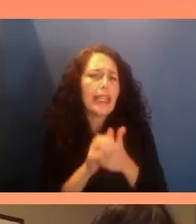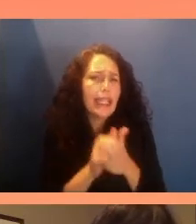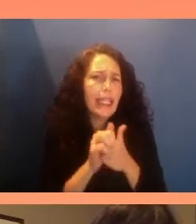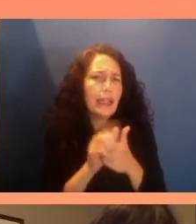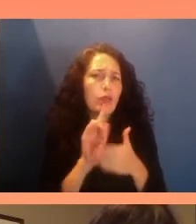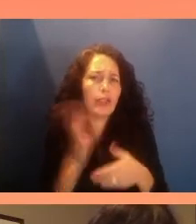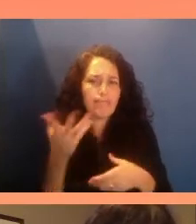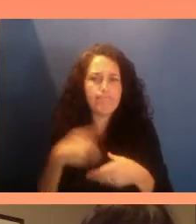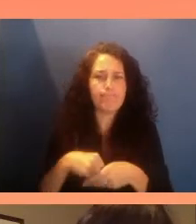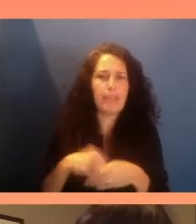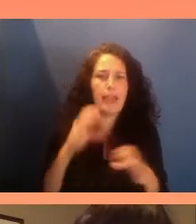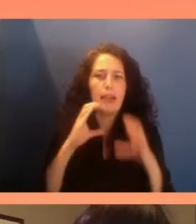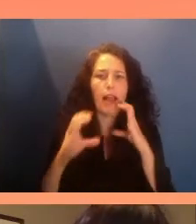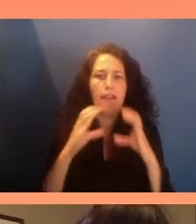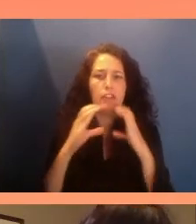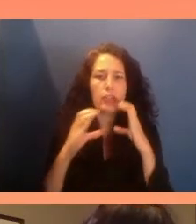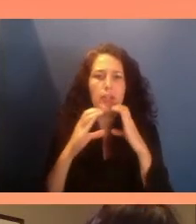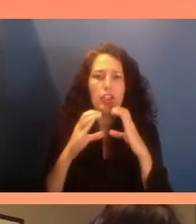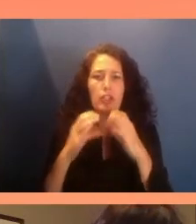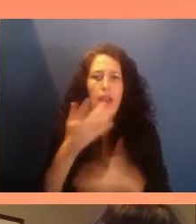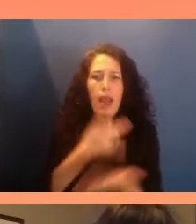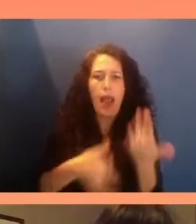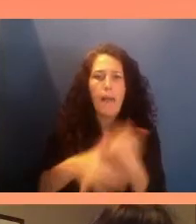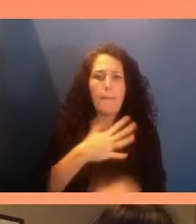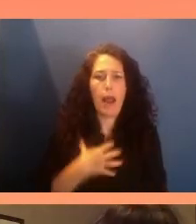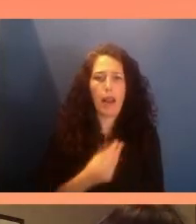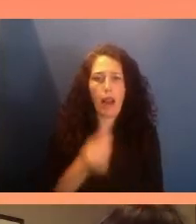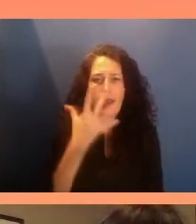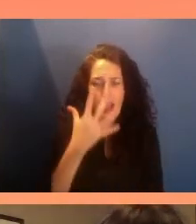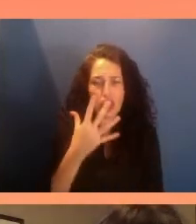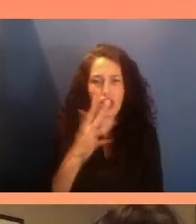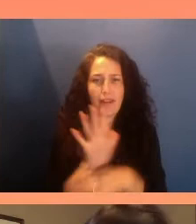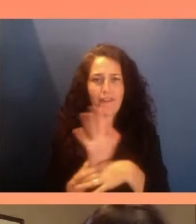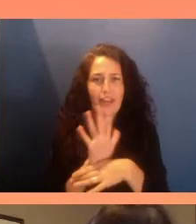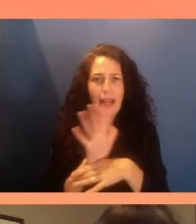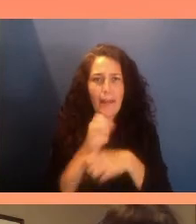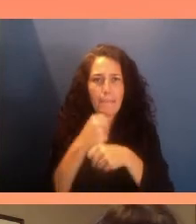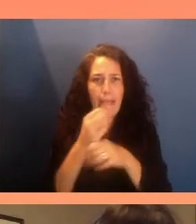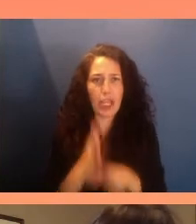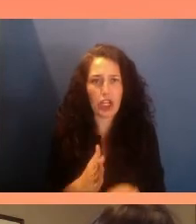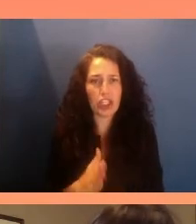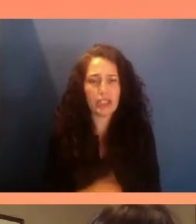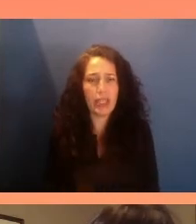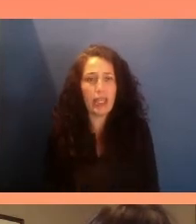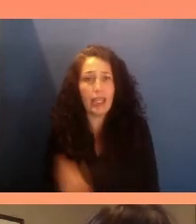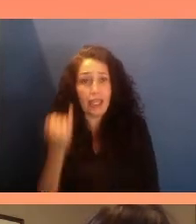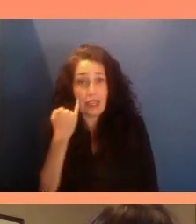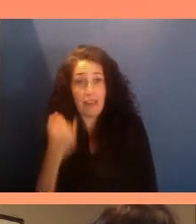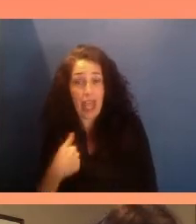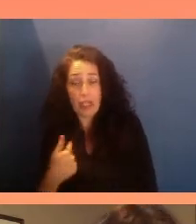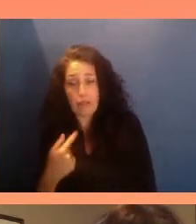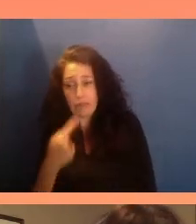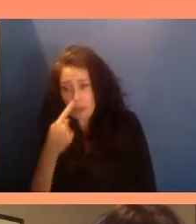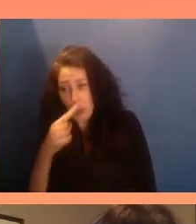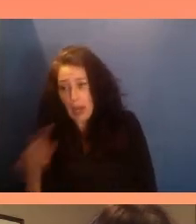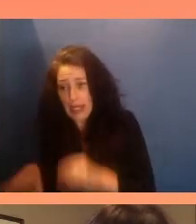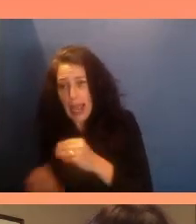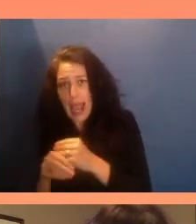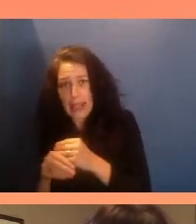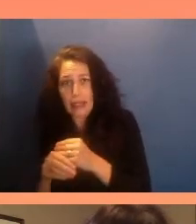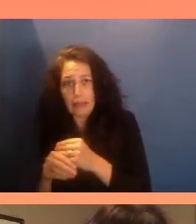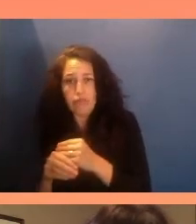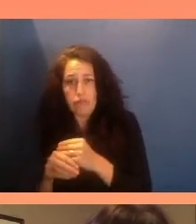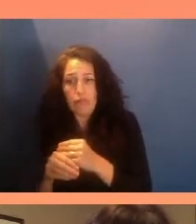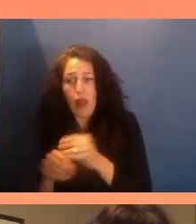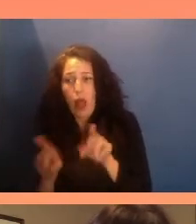conversations among Caucasian filmmakers. And if I could just add to that, among Caucasian gatekeepers,